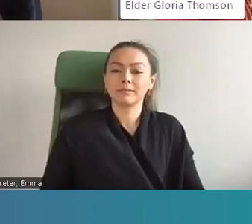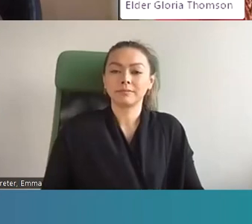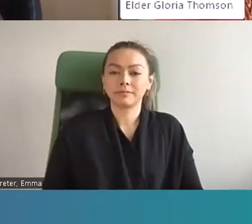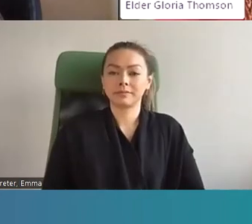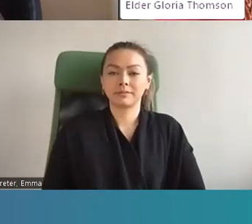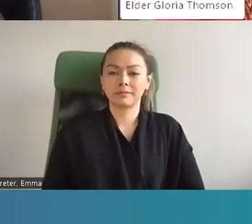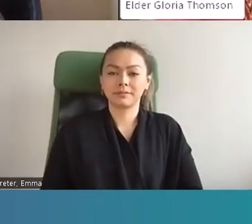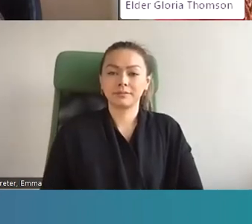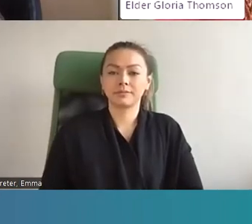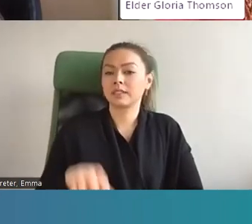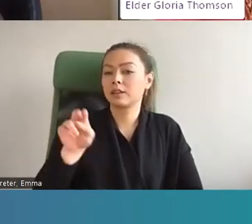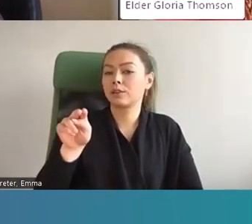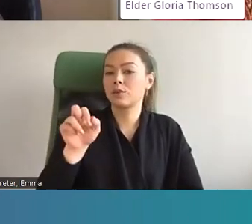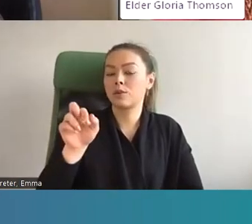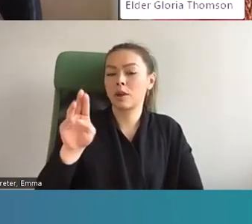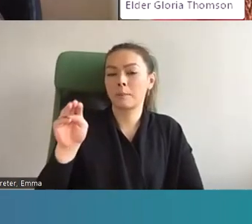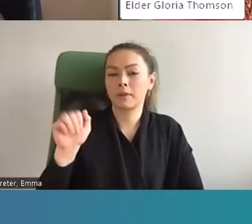I think just following